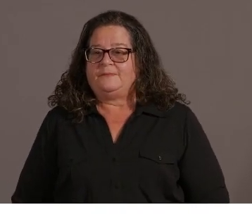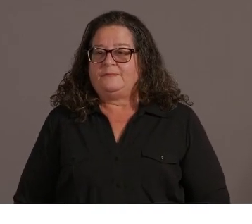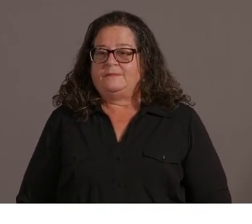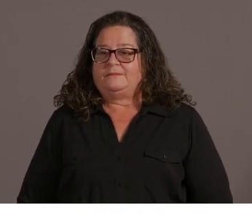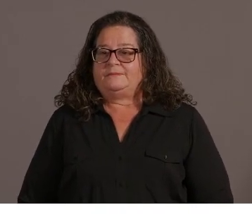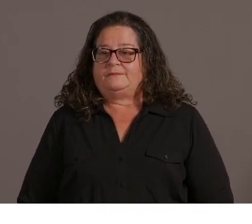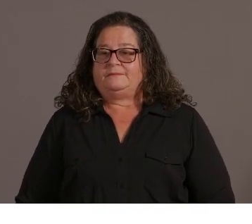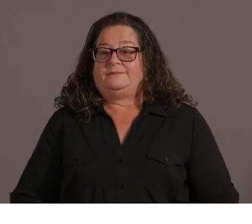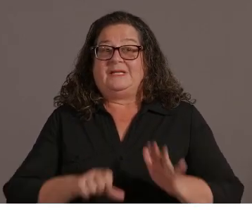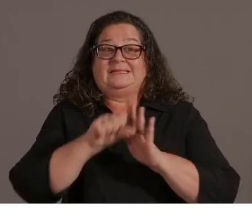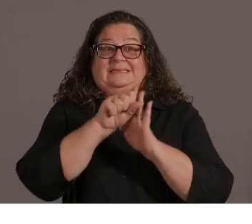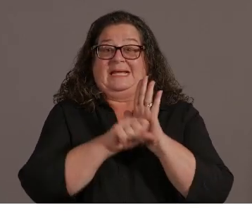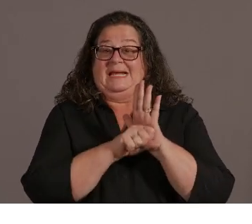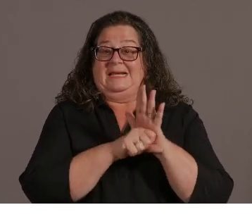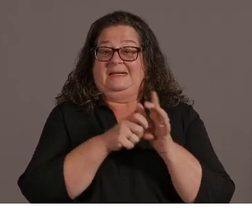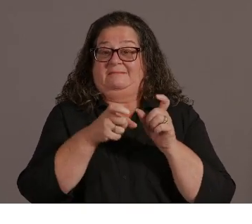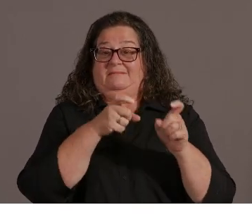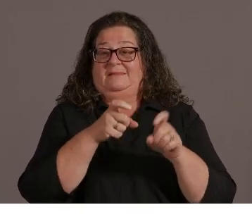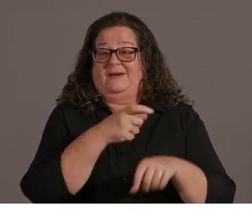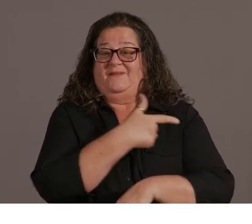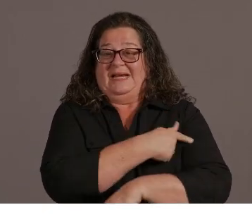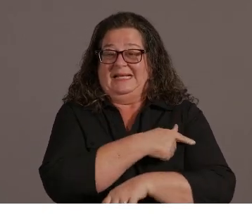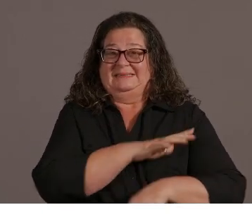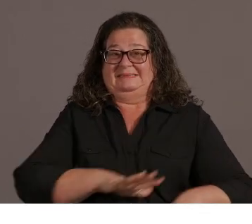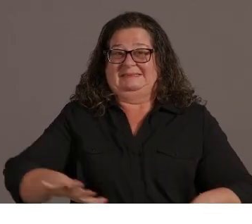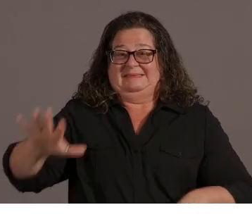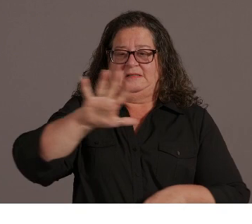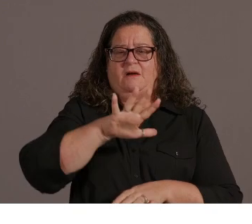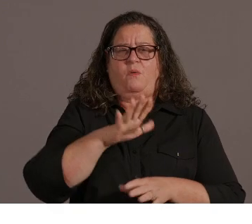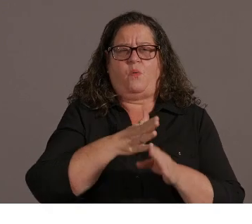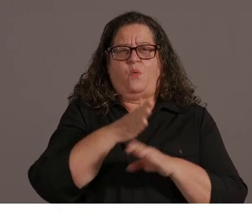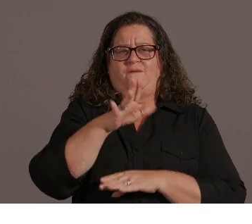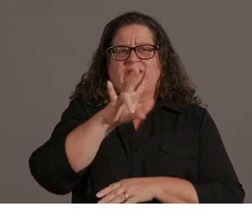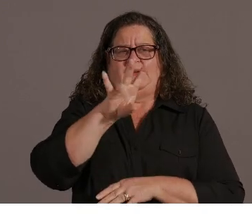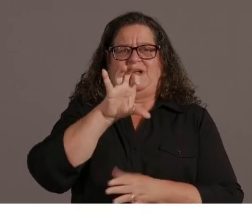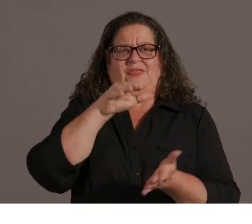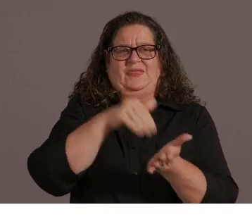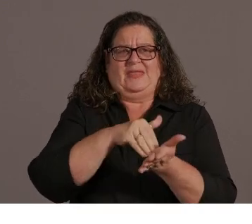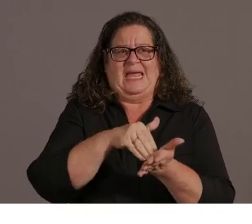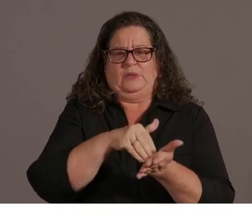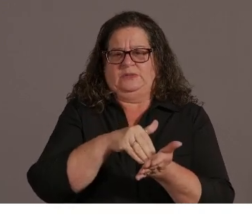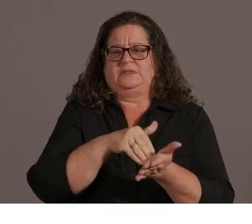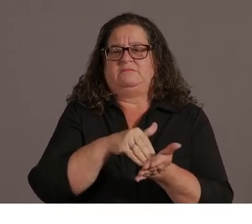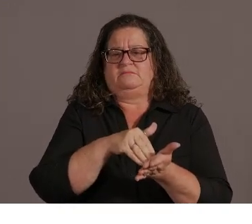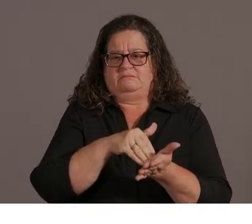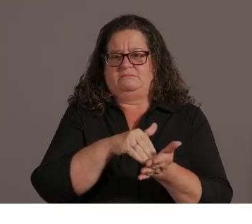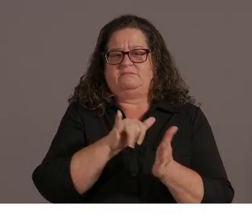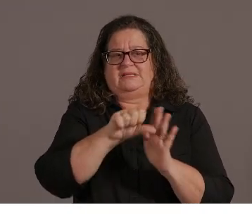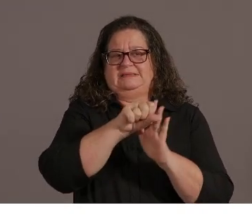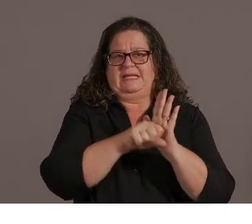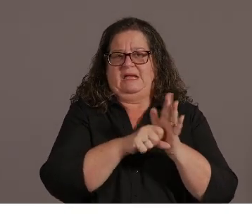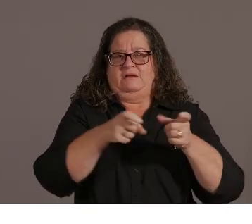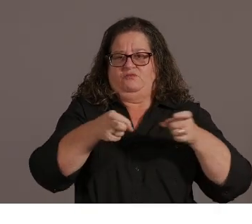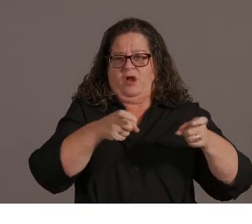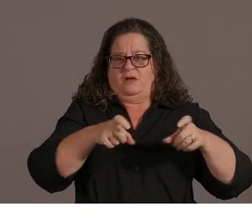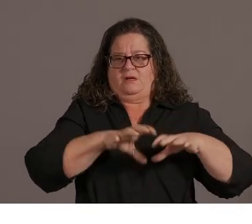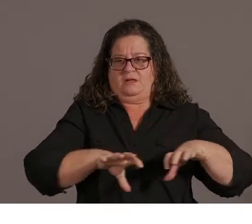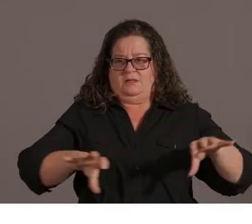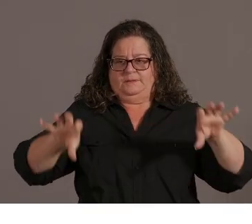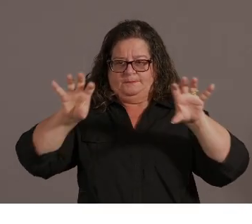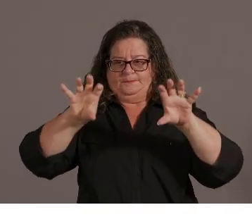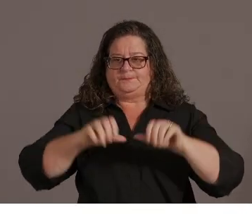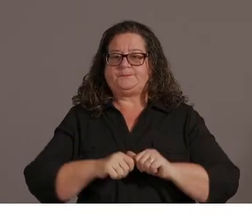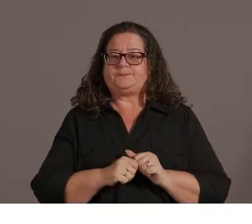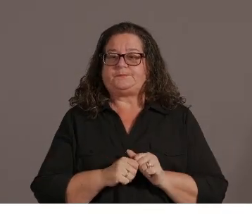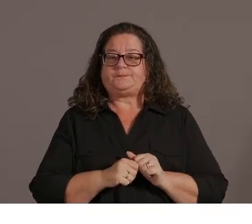sites. We've had over 500,000 doses of vaccine administered at State Farm Stadium alone since it